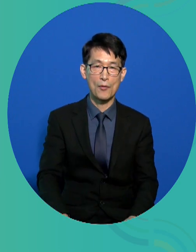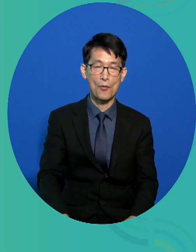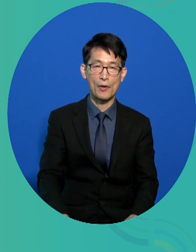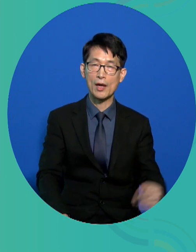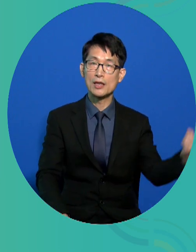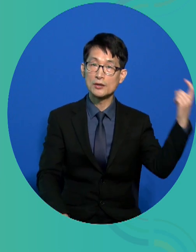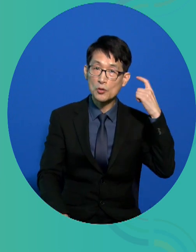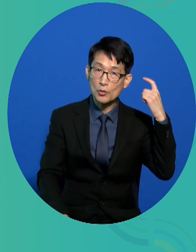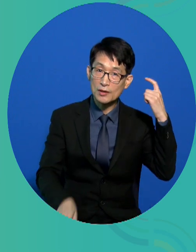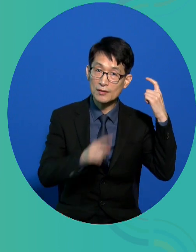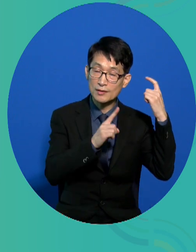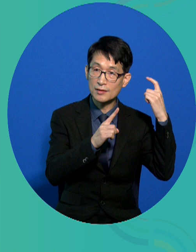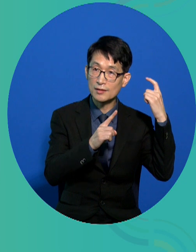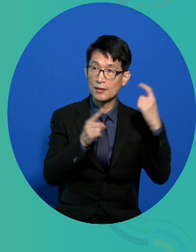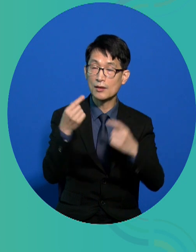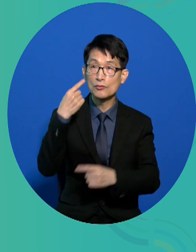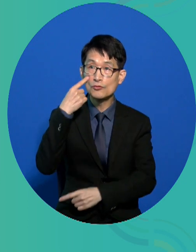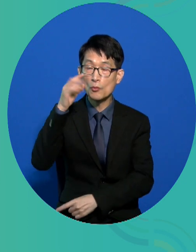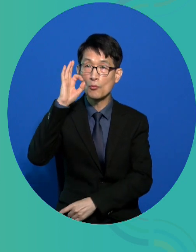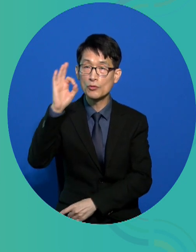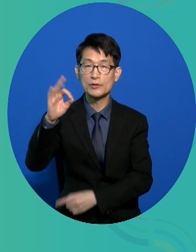languages, the text